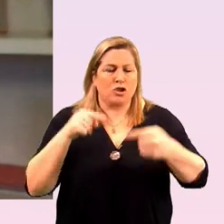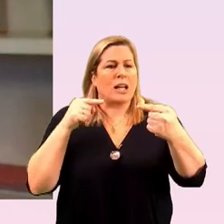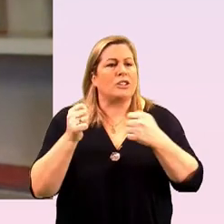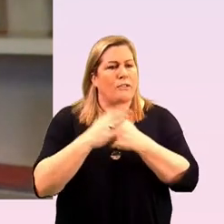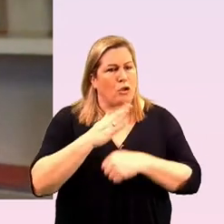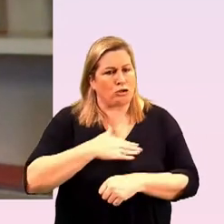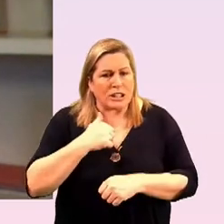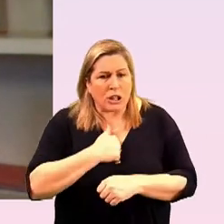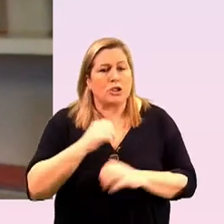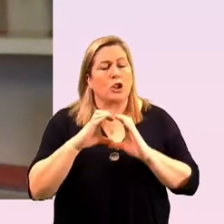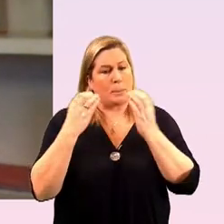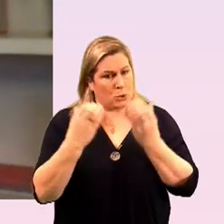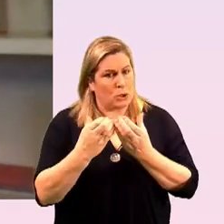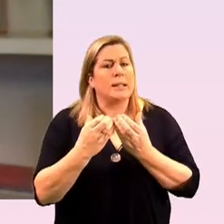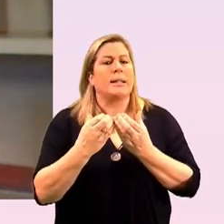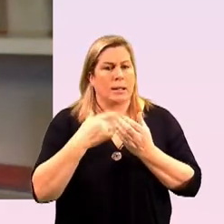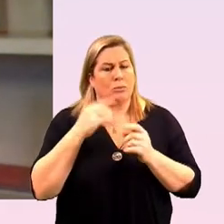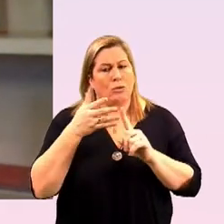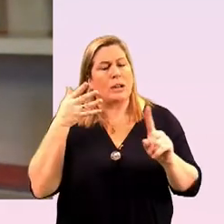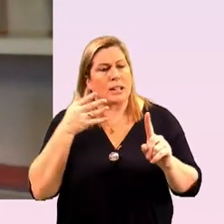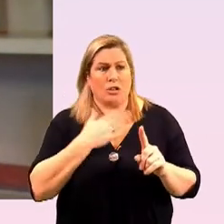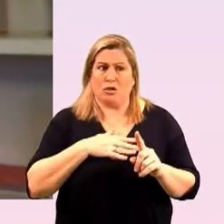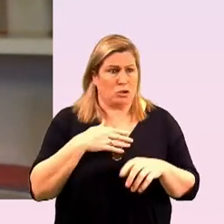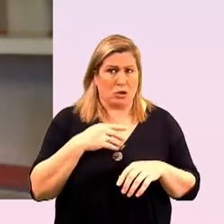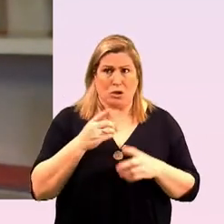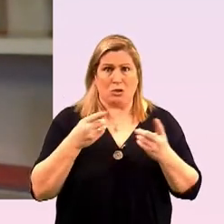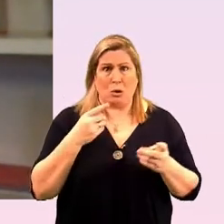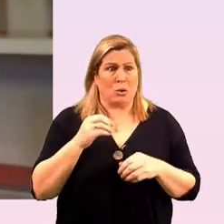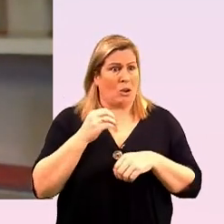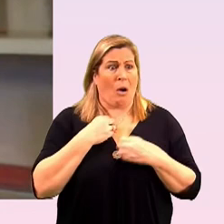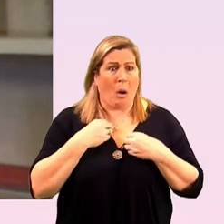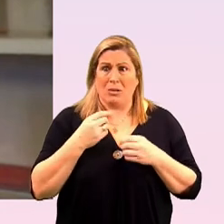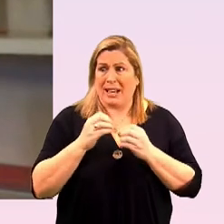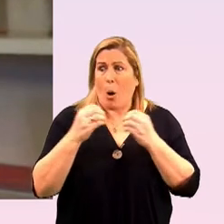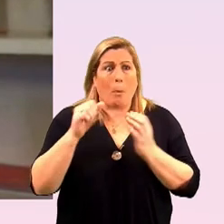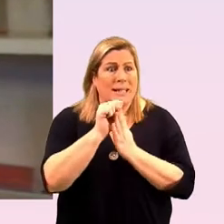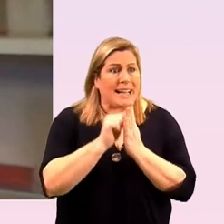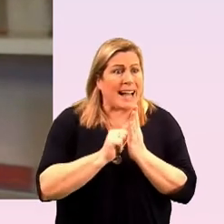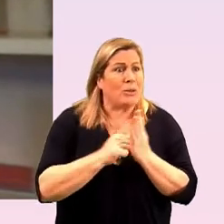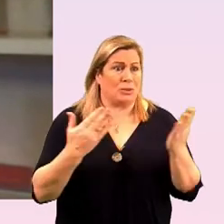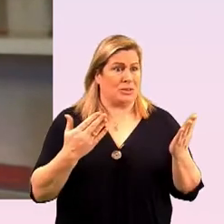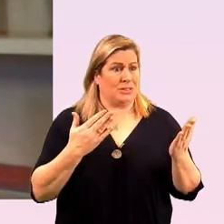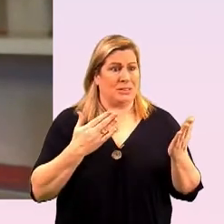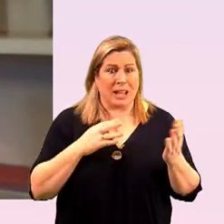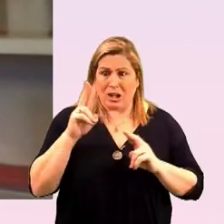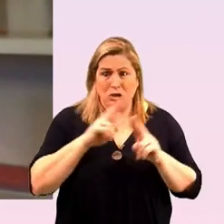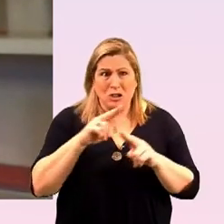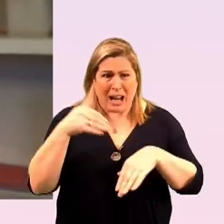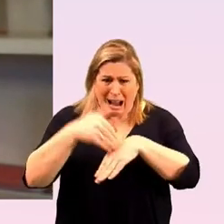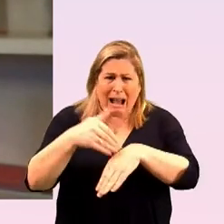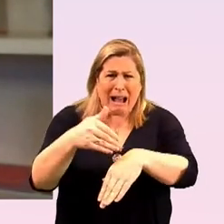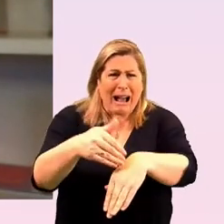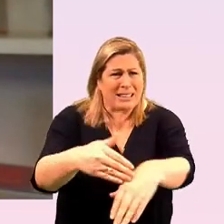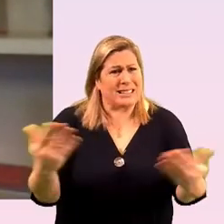transgender community, you know, just going about their daily business, opening an account and all the sort of hassle and challenges